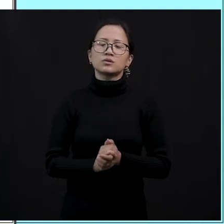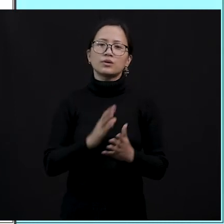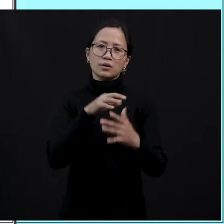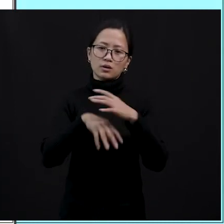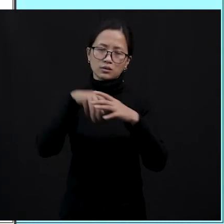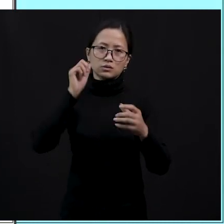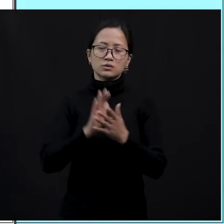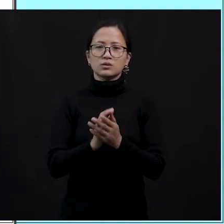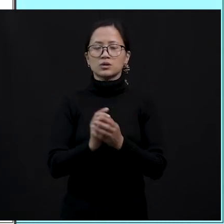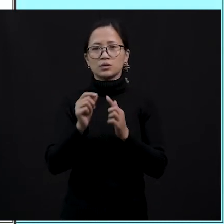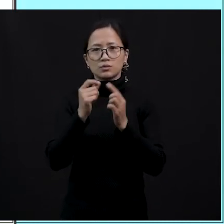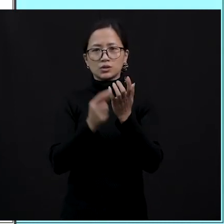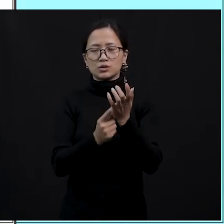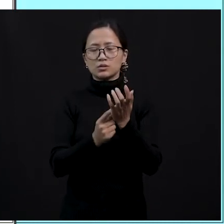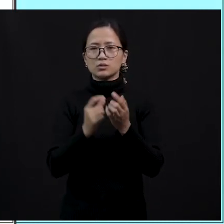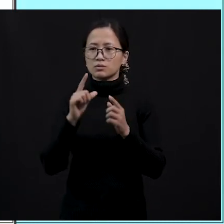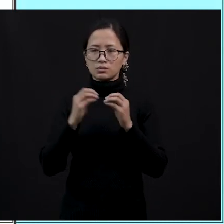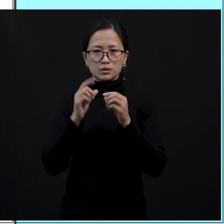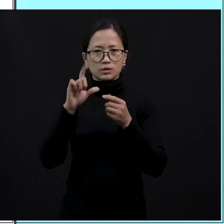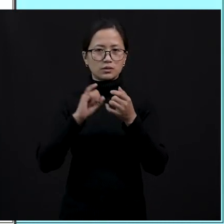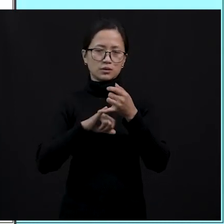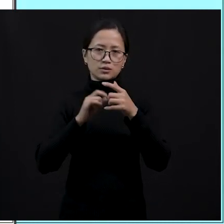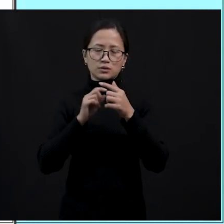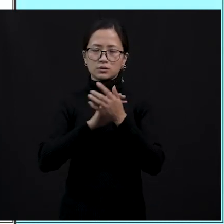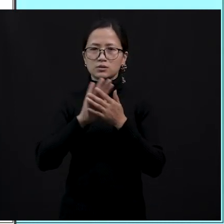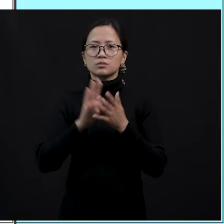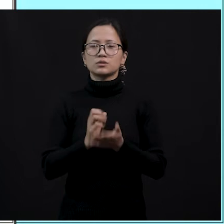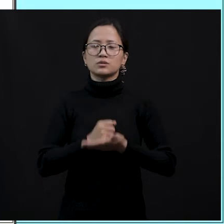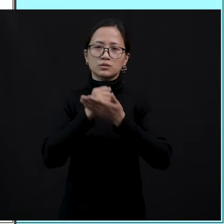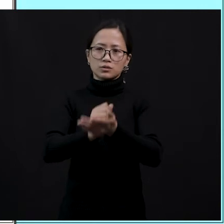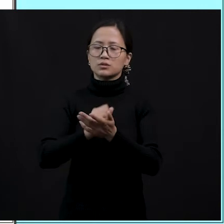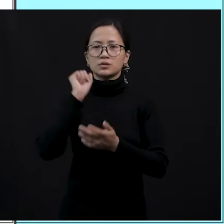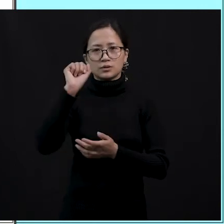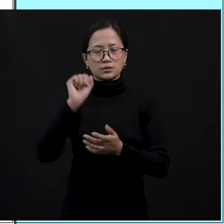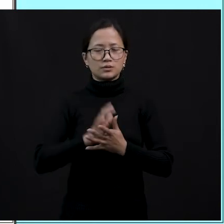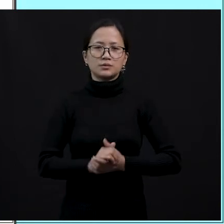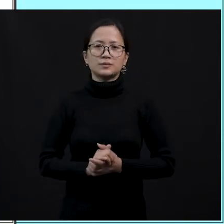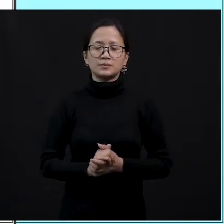has even published a novel and will be able to help himself.